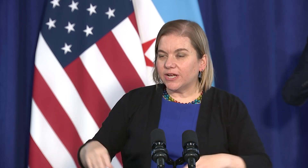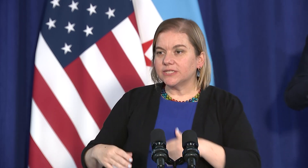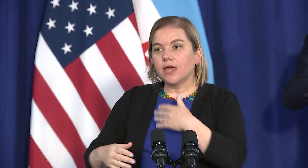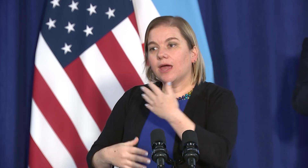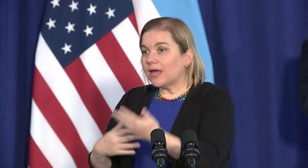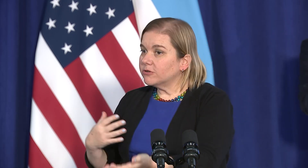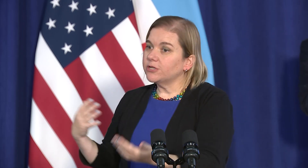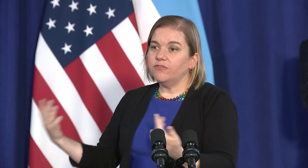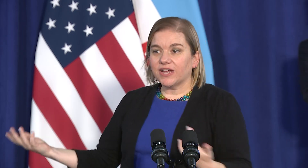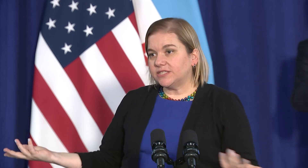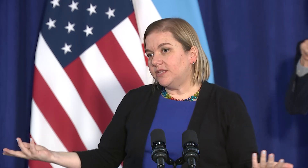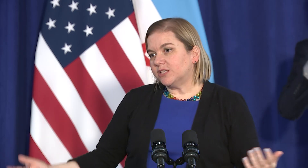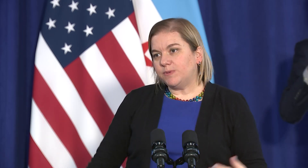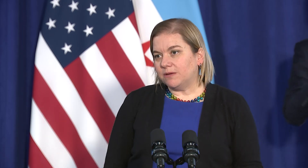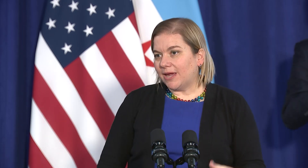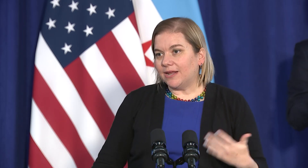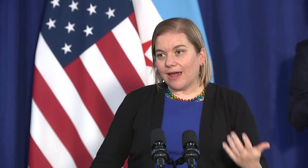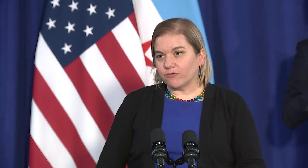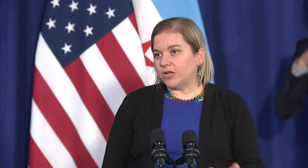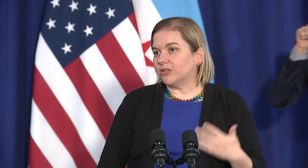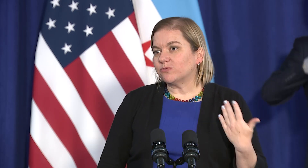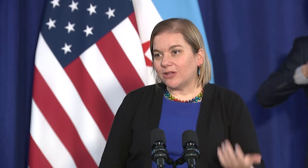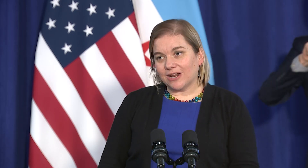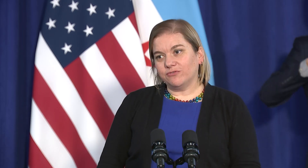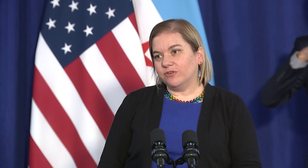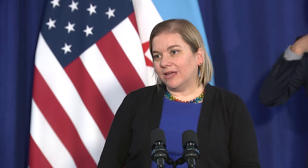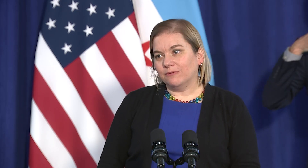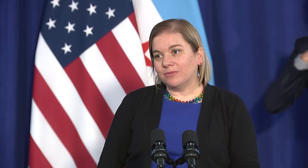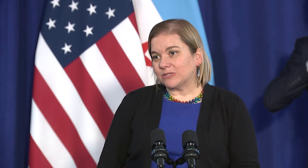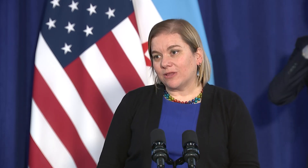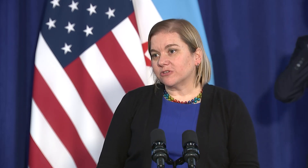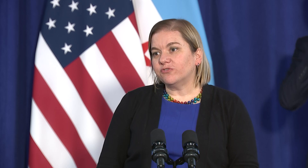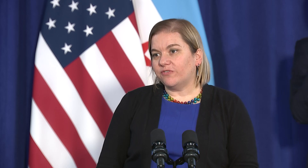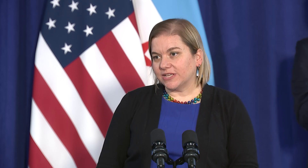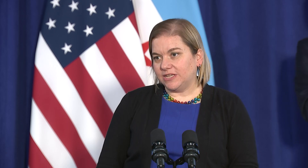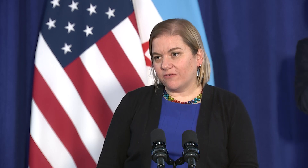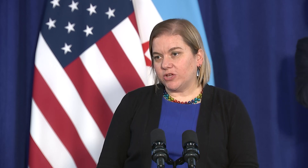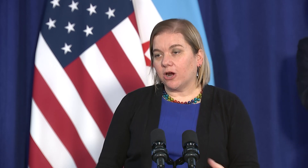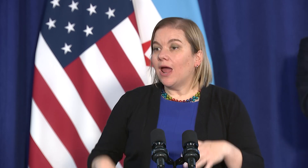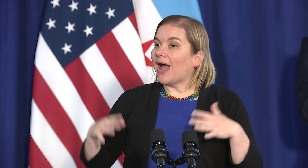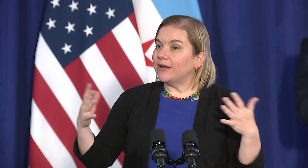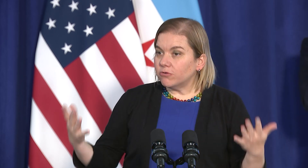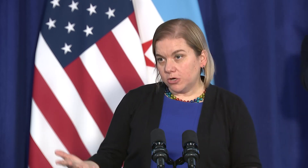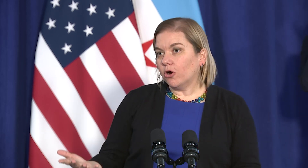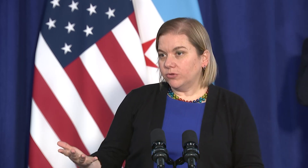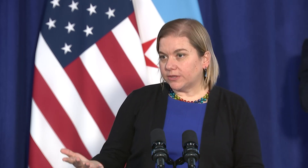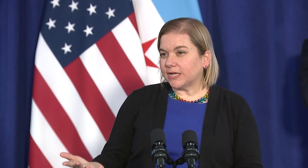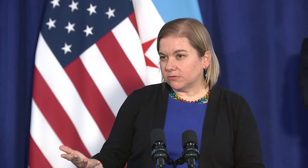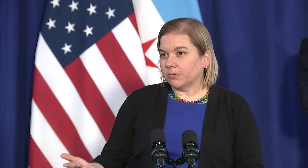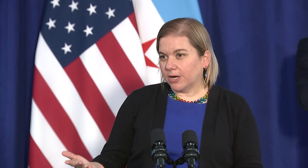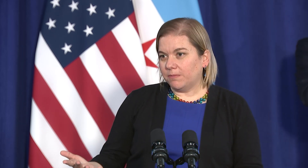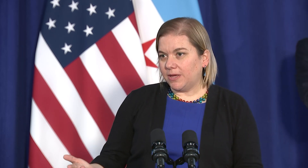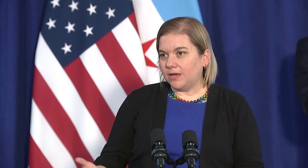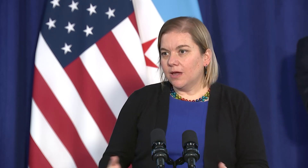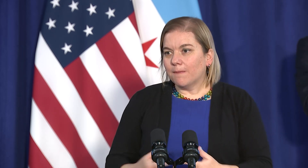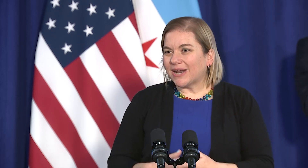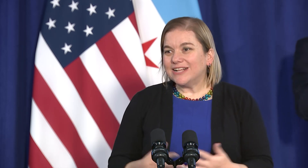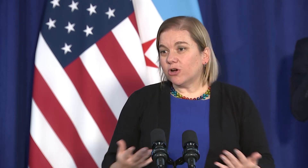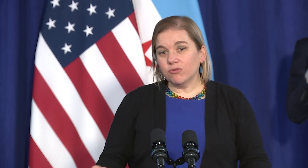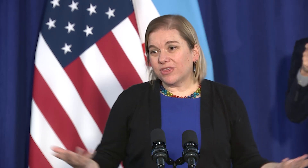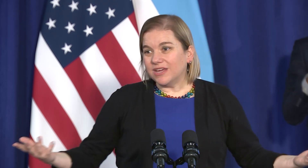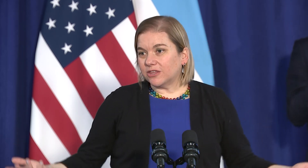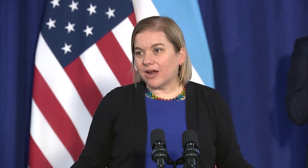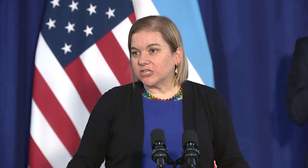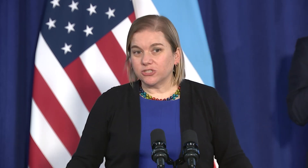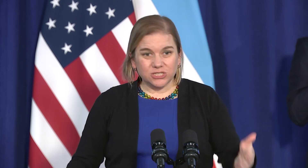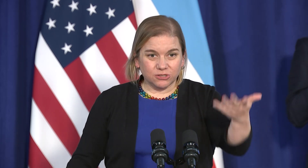COVID there is. And there's a new vaccine that's being made every year. That's why that's why there's a flu vaccine every year. I don't know that that's where we're going to be, but I